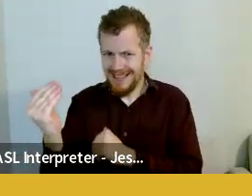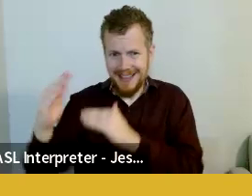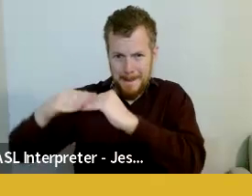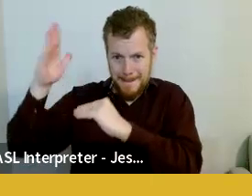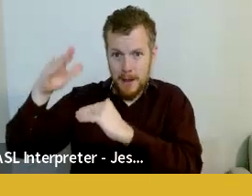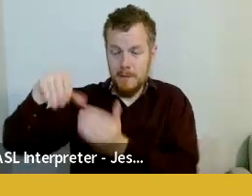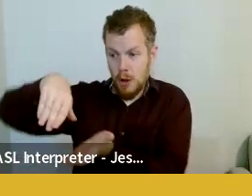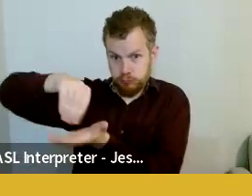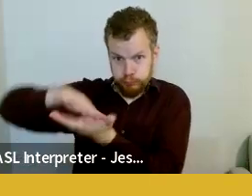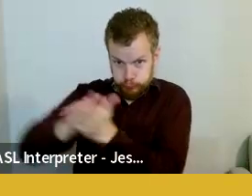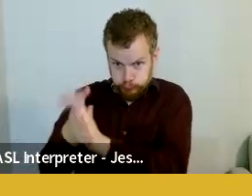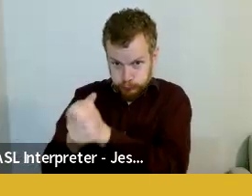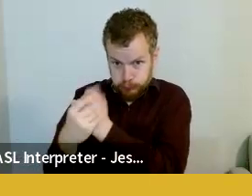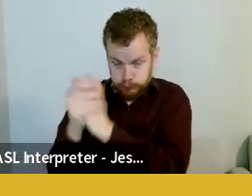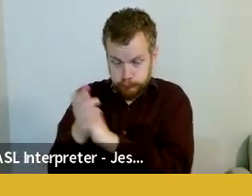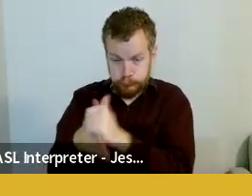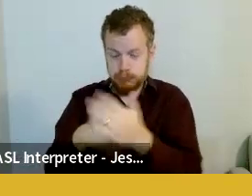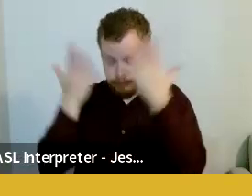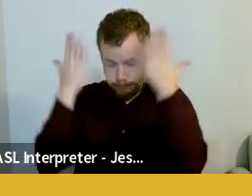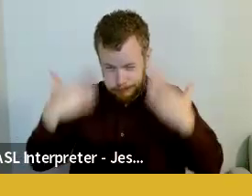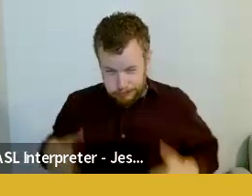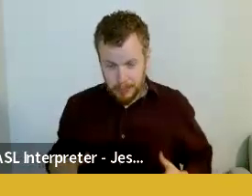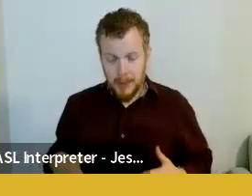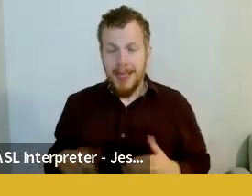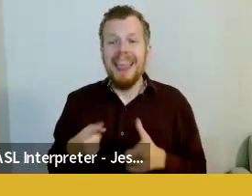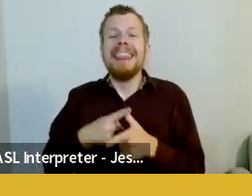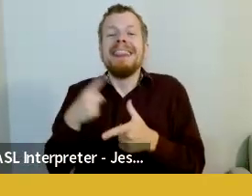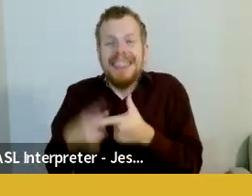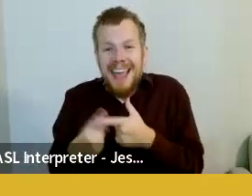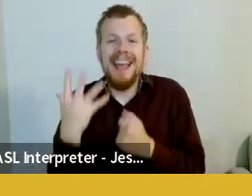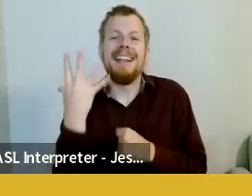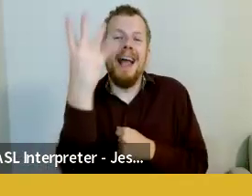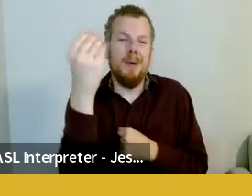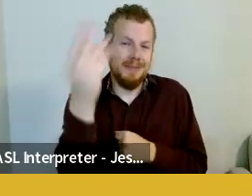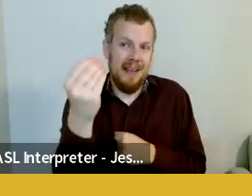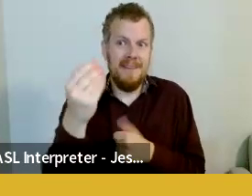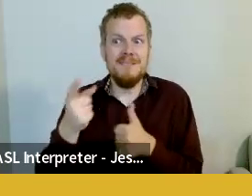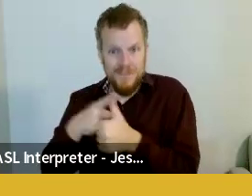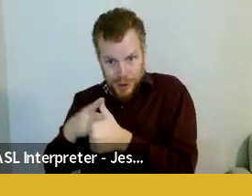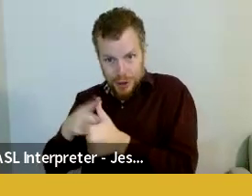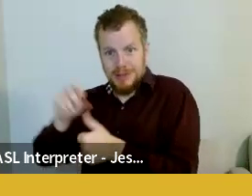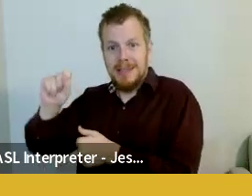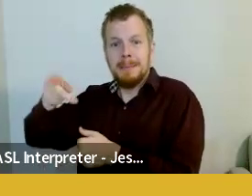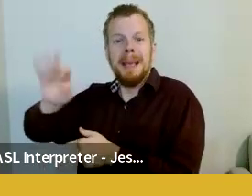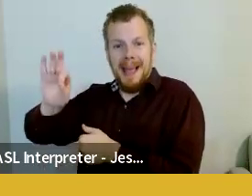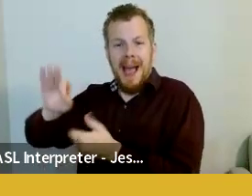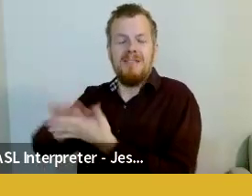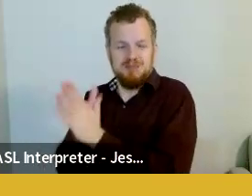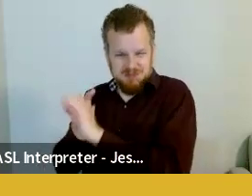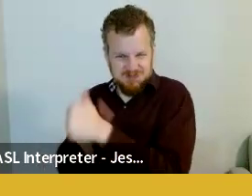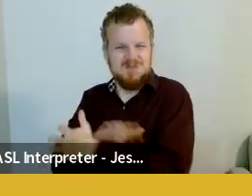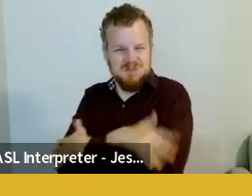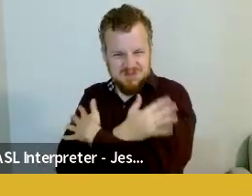on 30 minutes before going outside, going to the beach, and you want to make sure that you